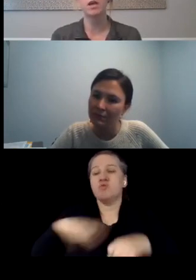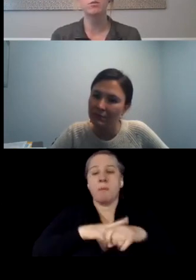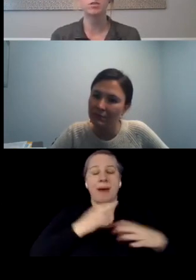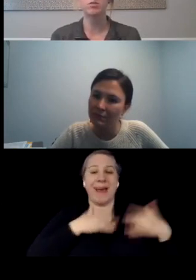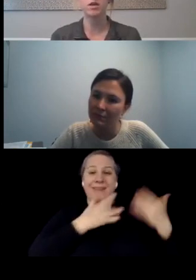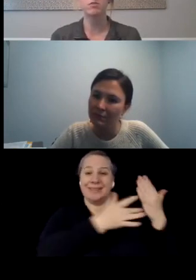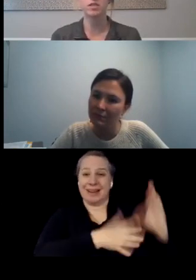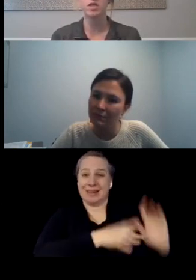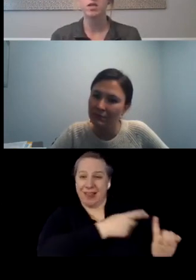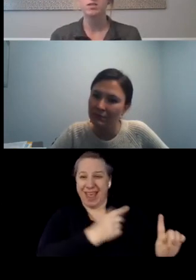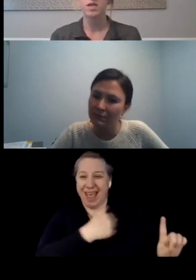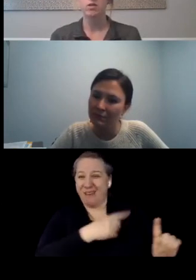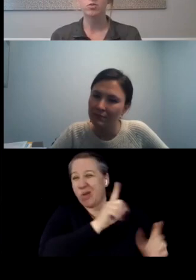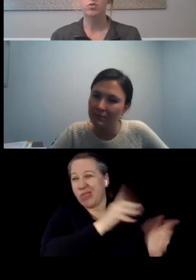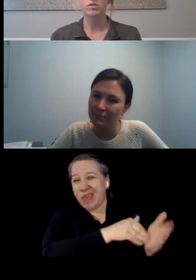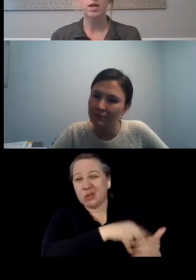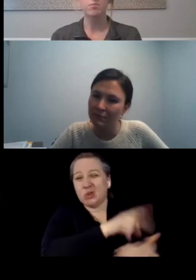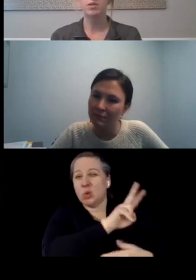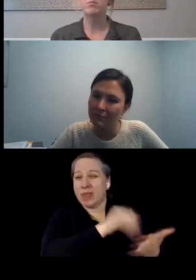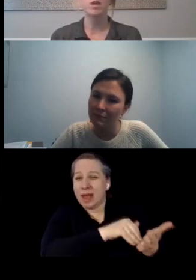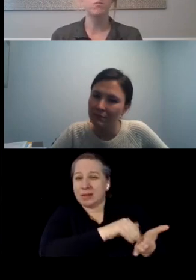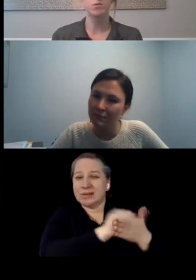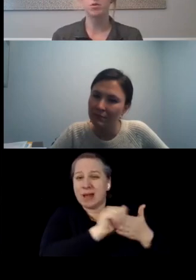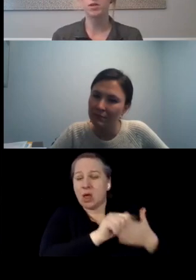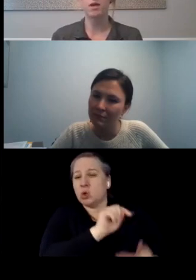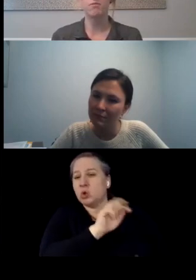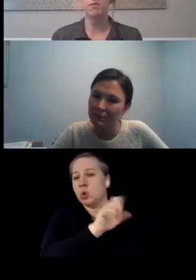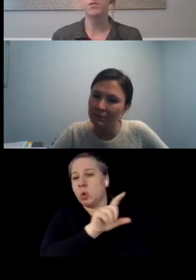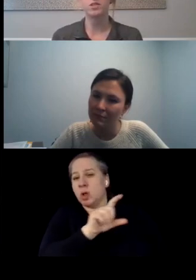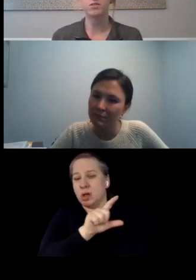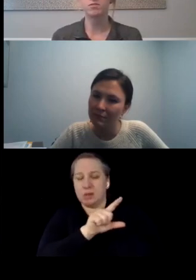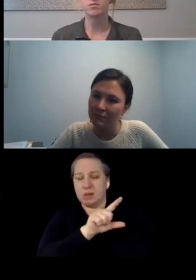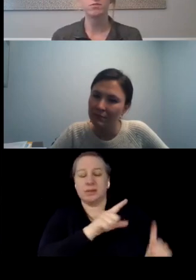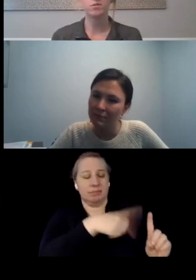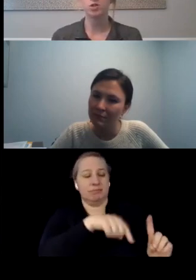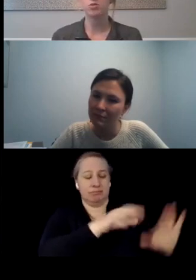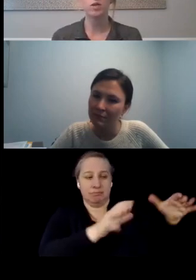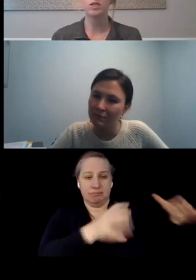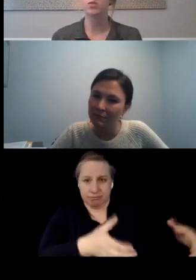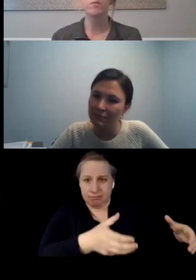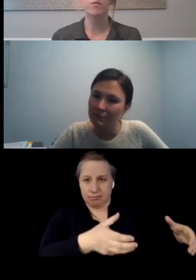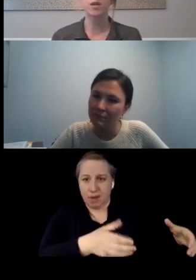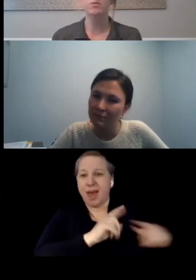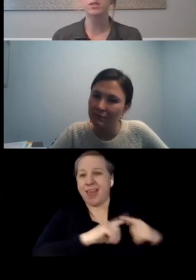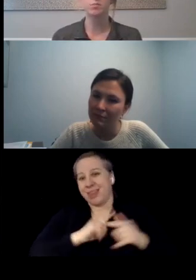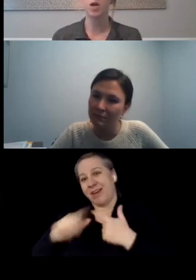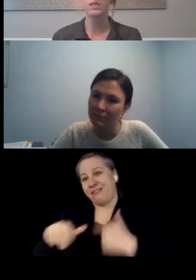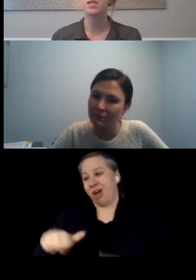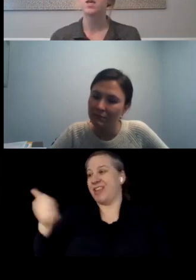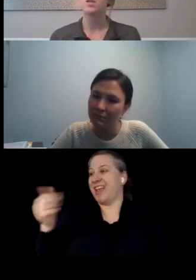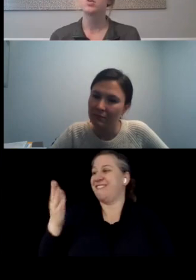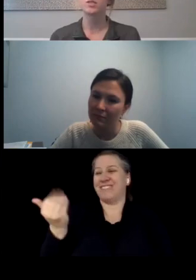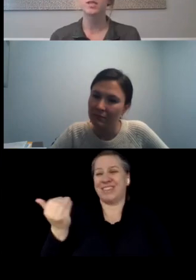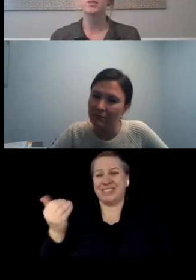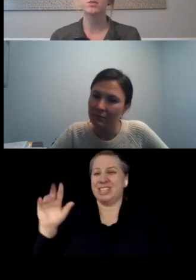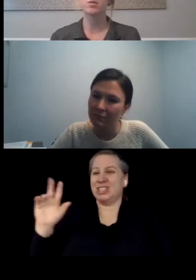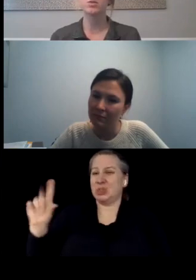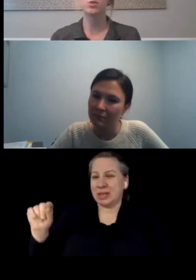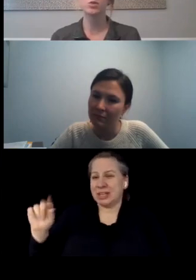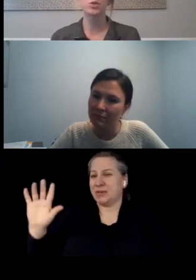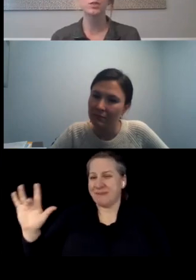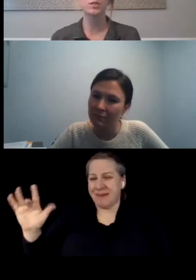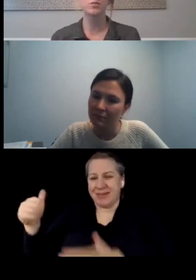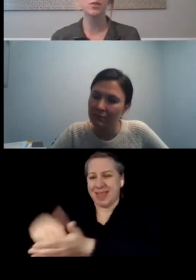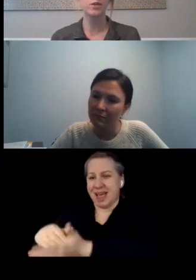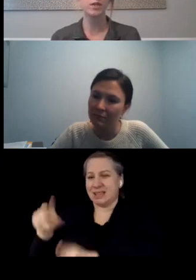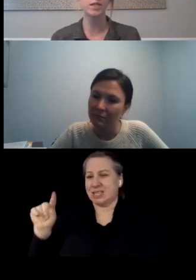have $1,000, $2,000 tool set, but then we have people that have 15, you know, 20, 25,000 and plus tool sets. So this